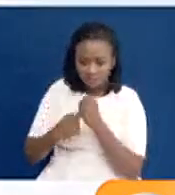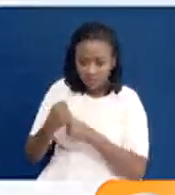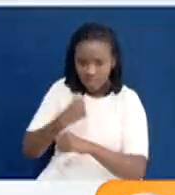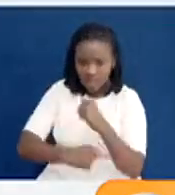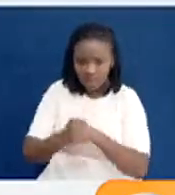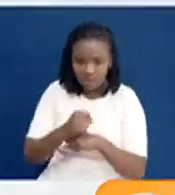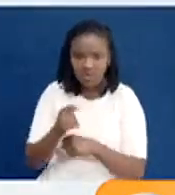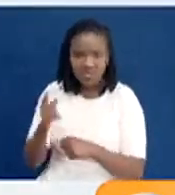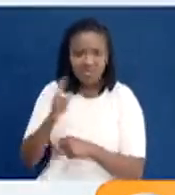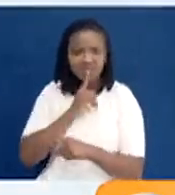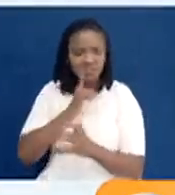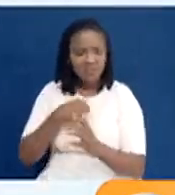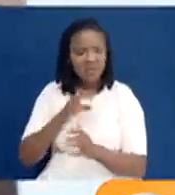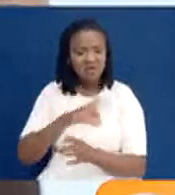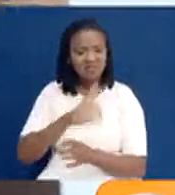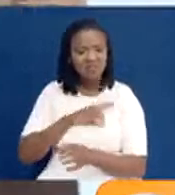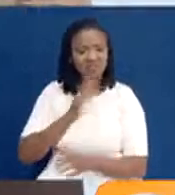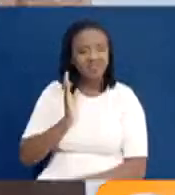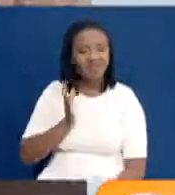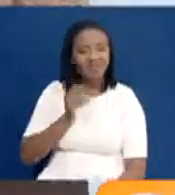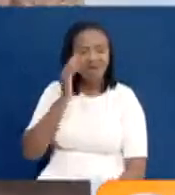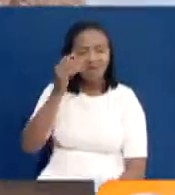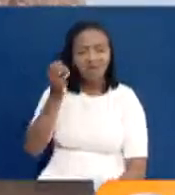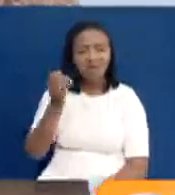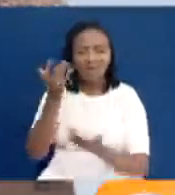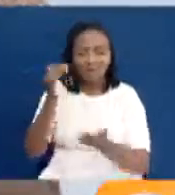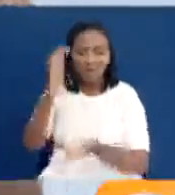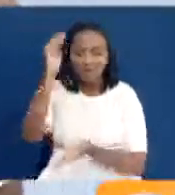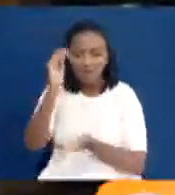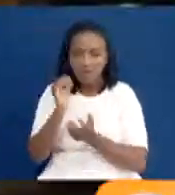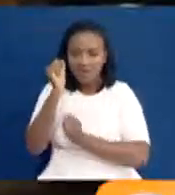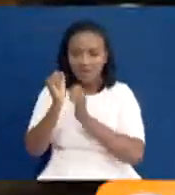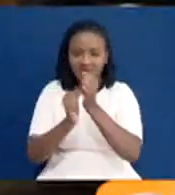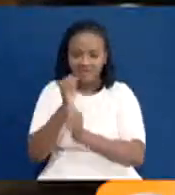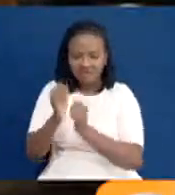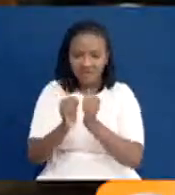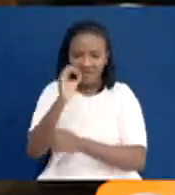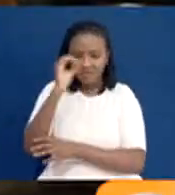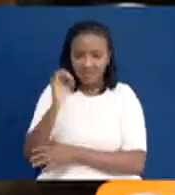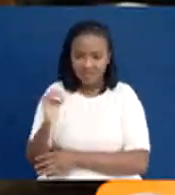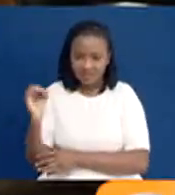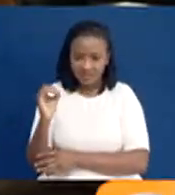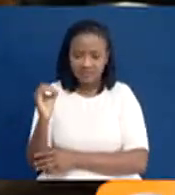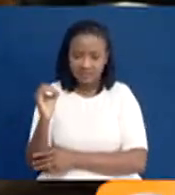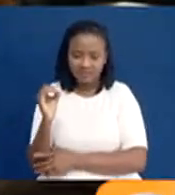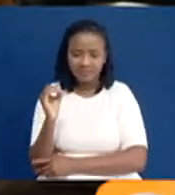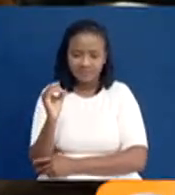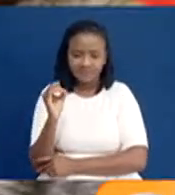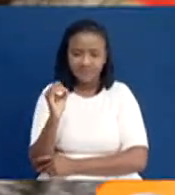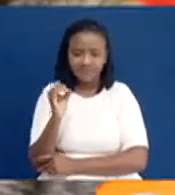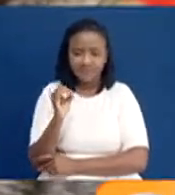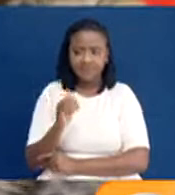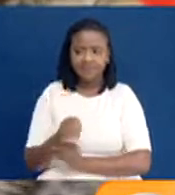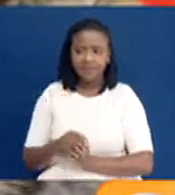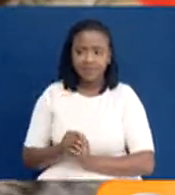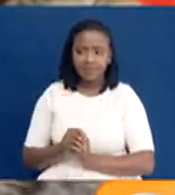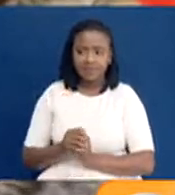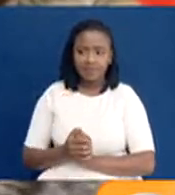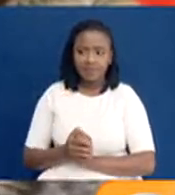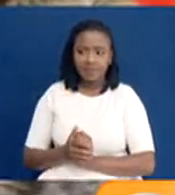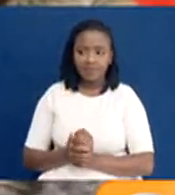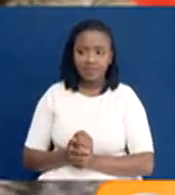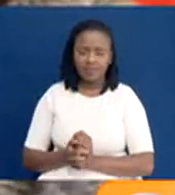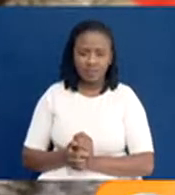its net zero journey by emitting 55% less carbon in the last year. Net zero status refers